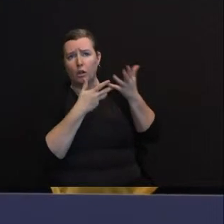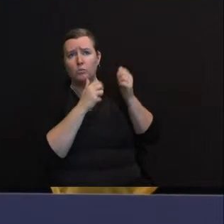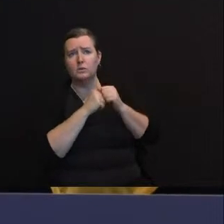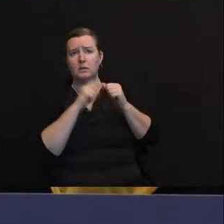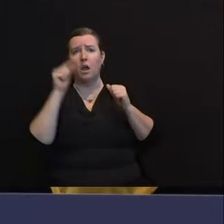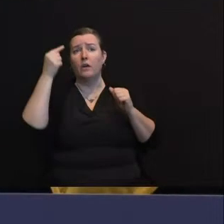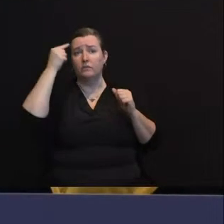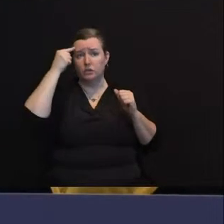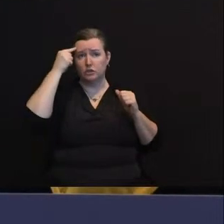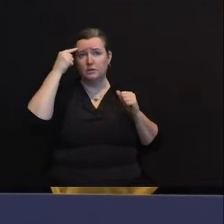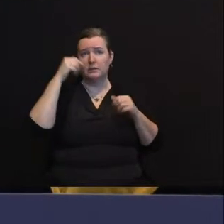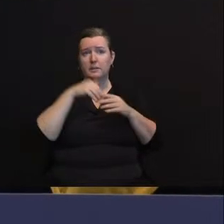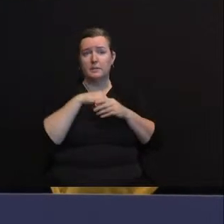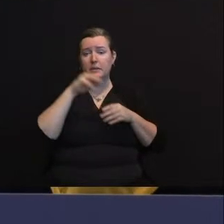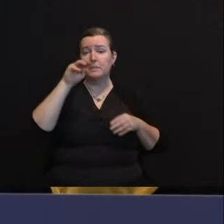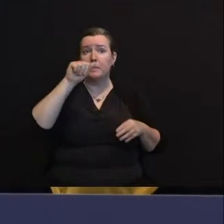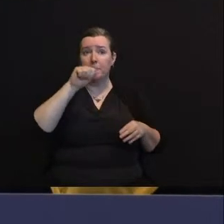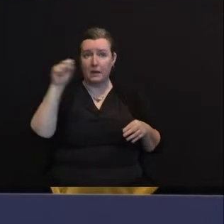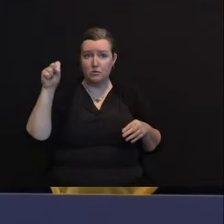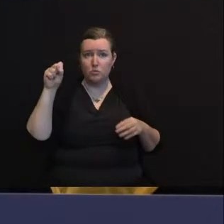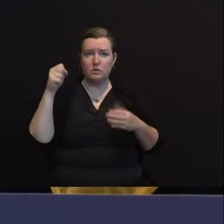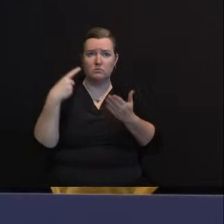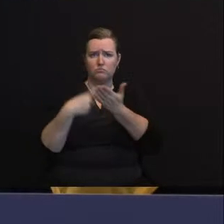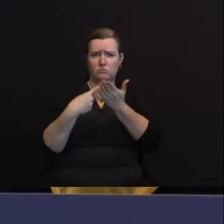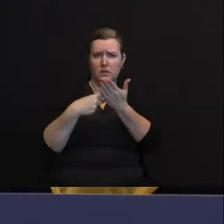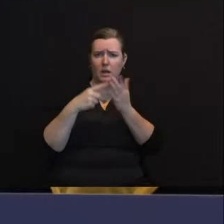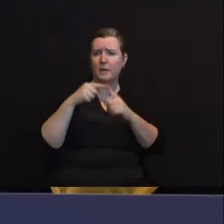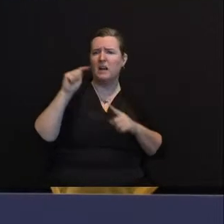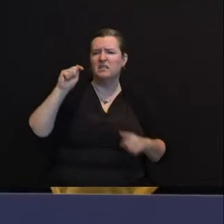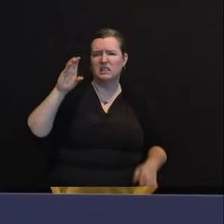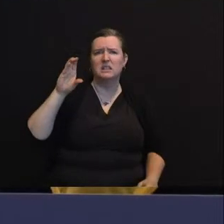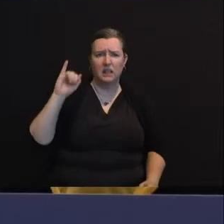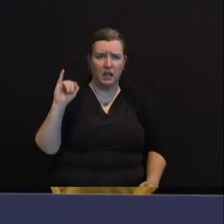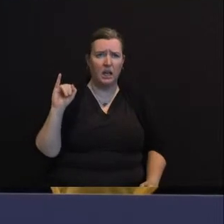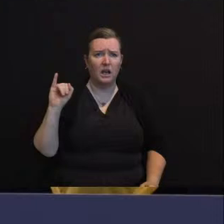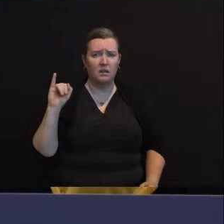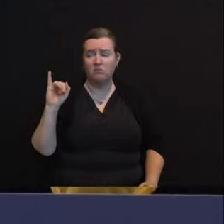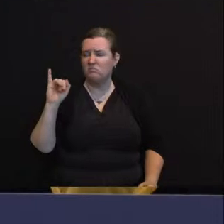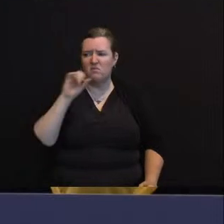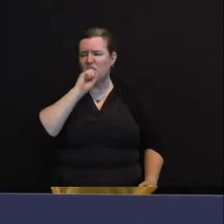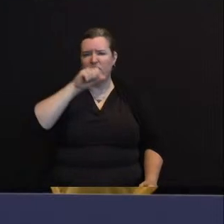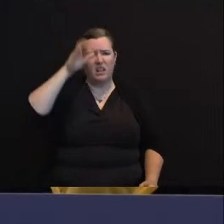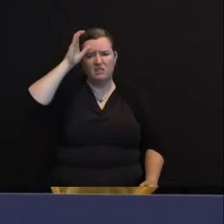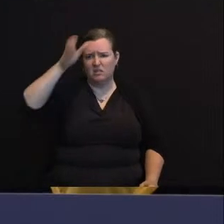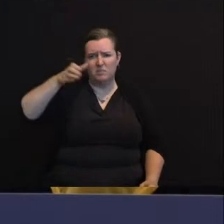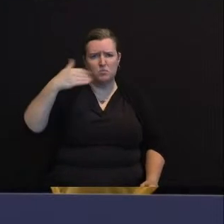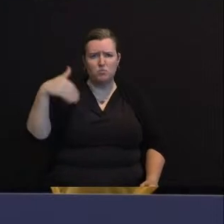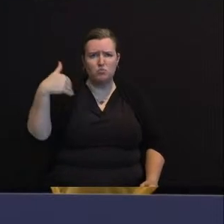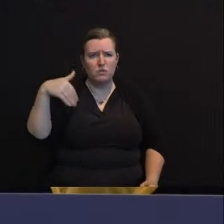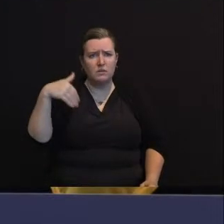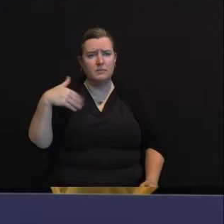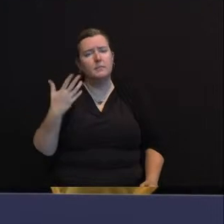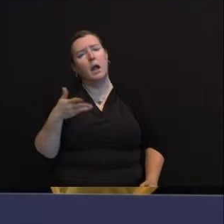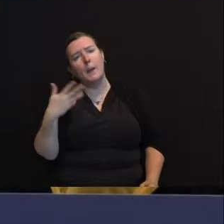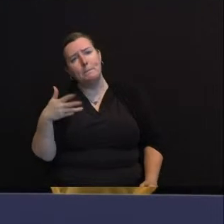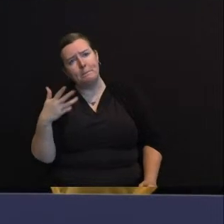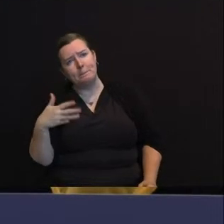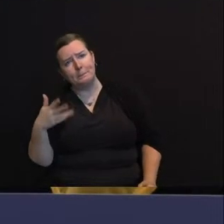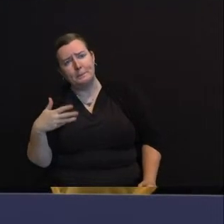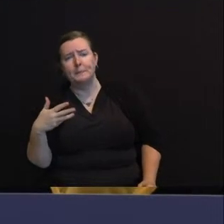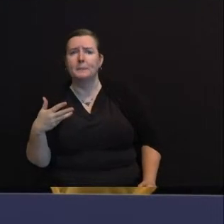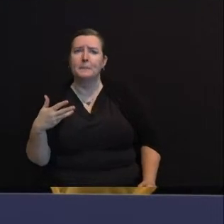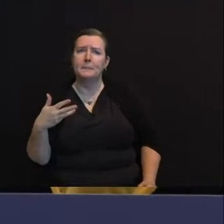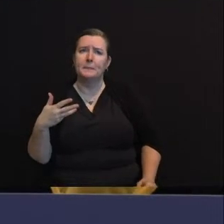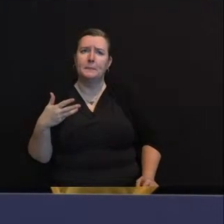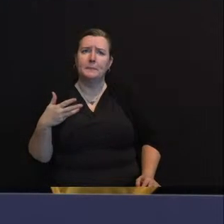it. It's something in concept, directionally, we like a lot. There's a little bit, if not a very much, devil's in